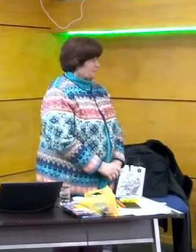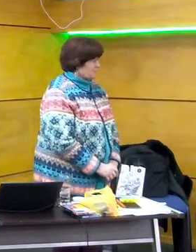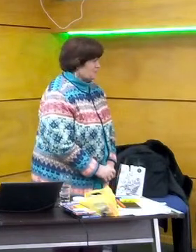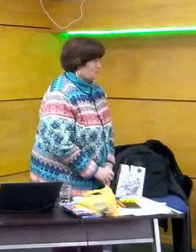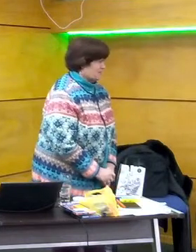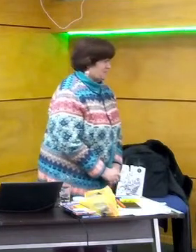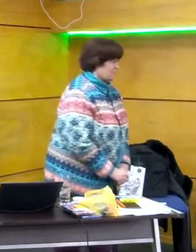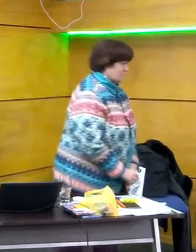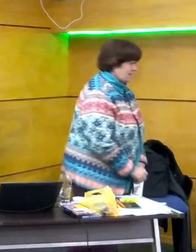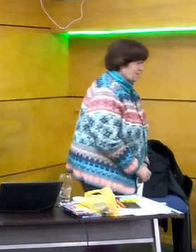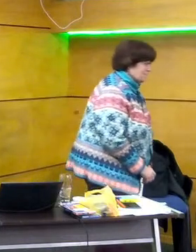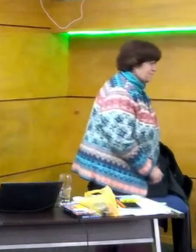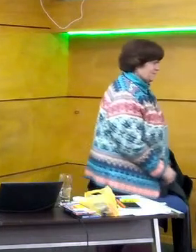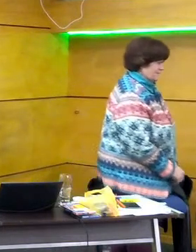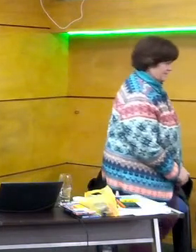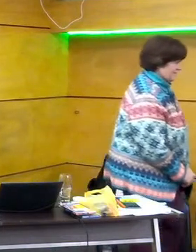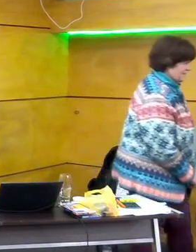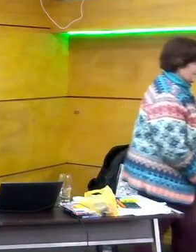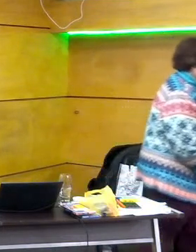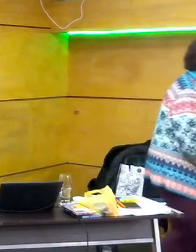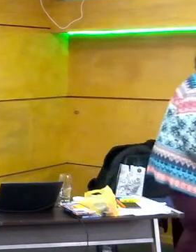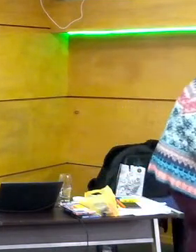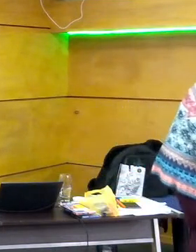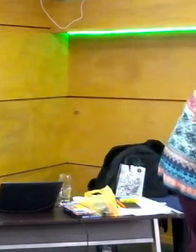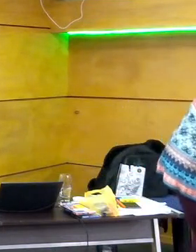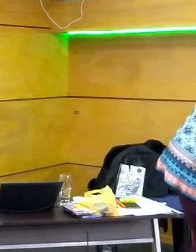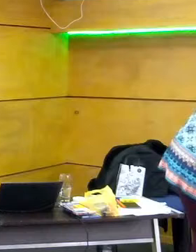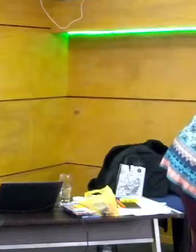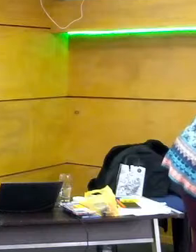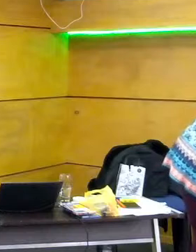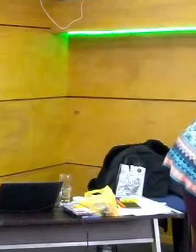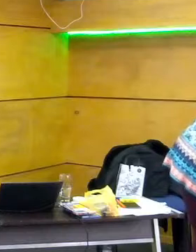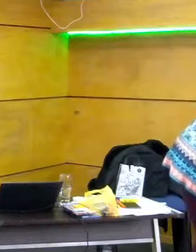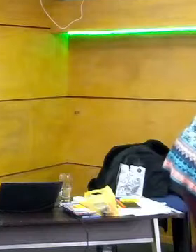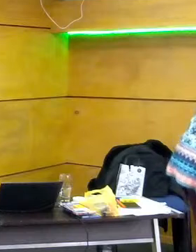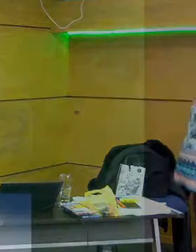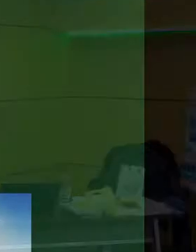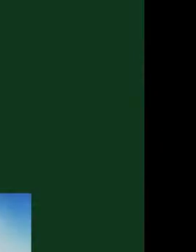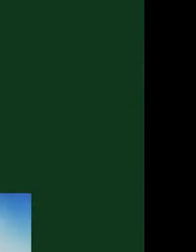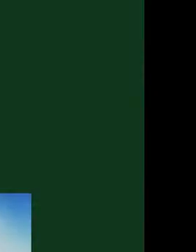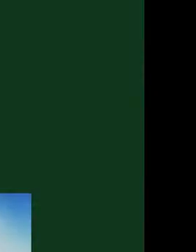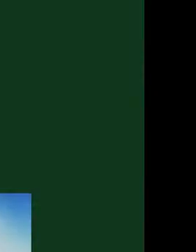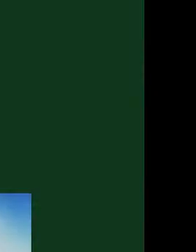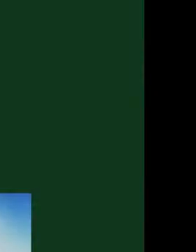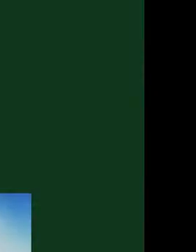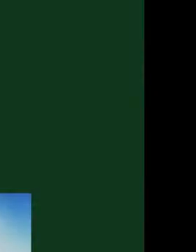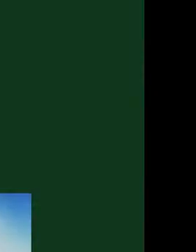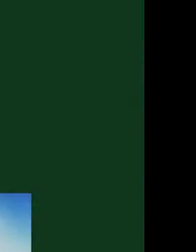that big group. Good job. Could we take a picture with them as we use?